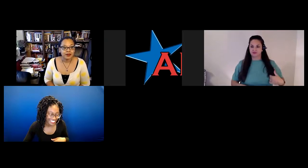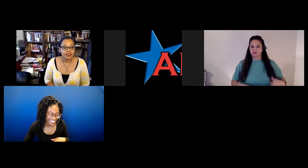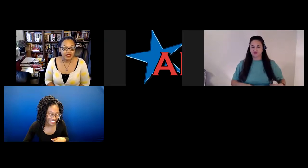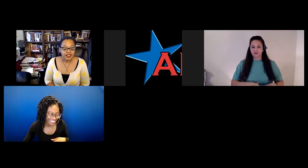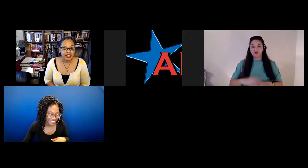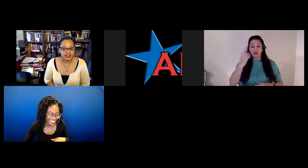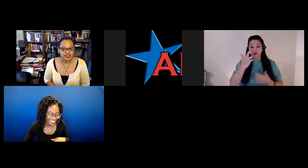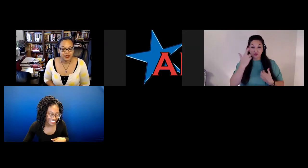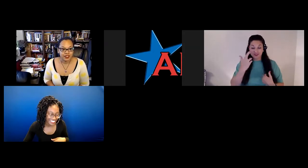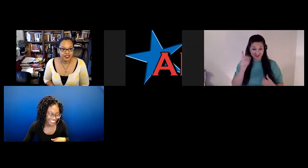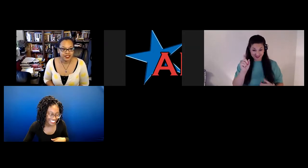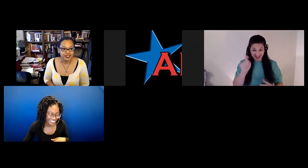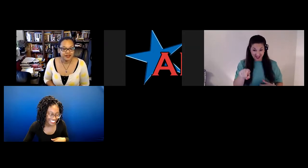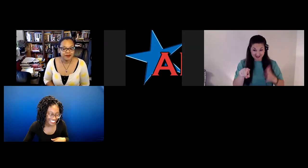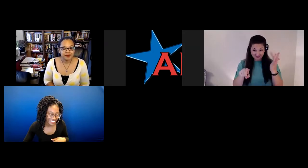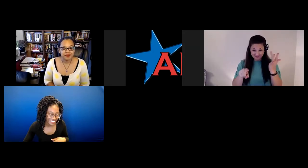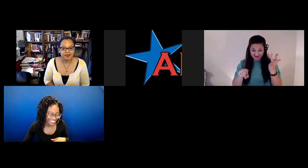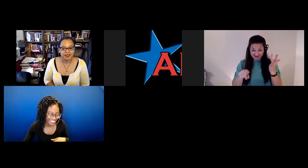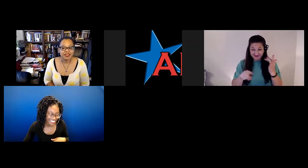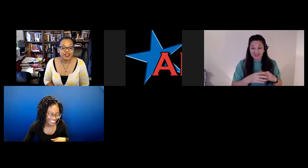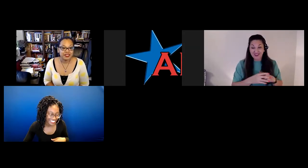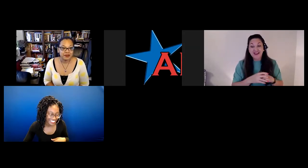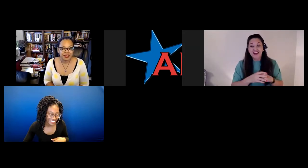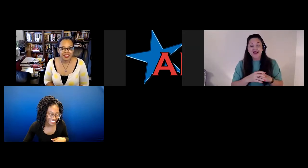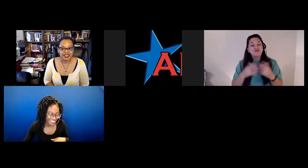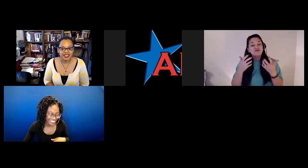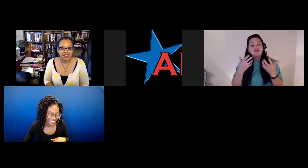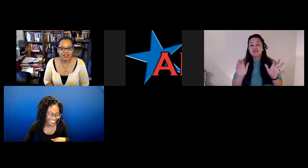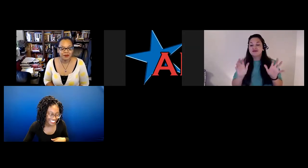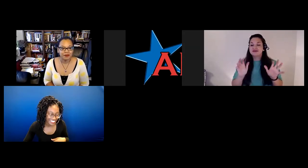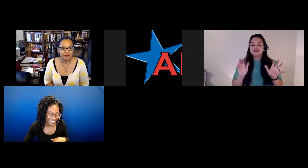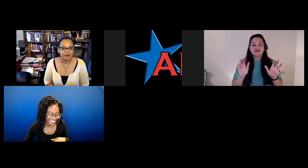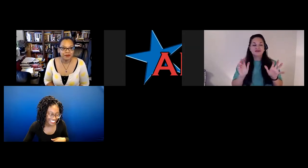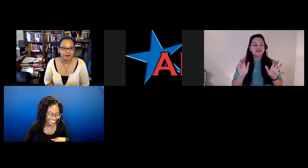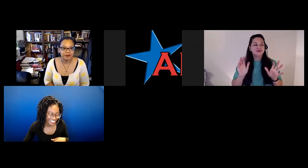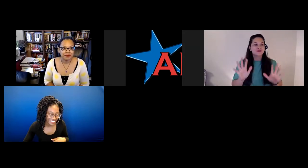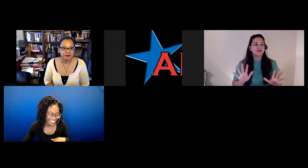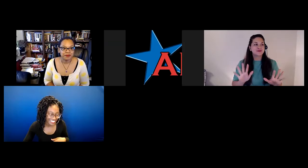The reason I asked this question is not to be